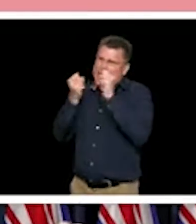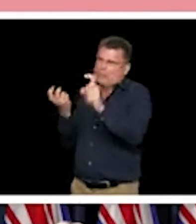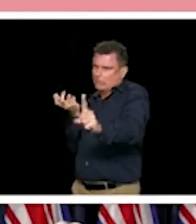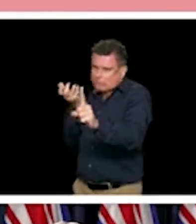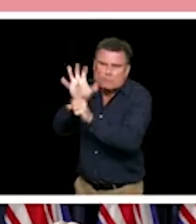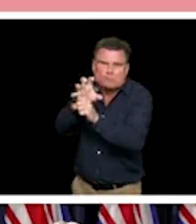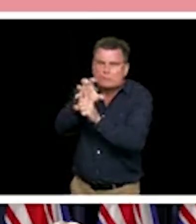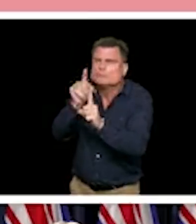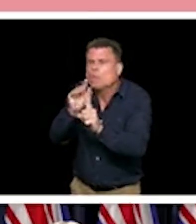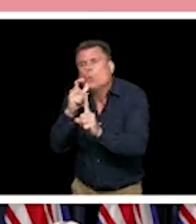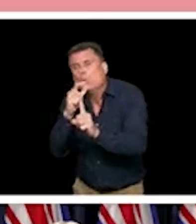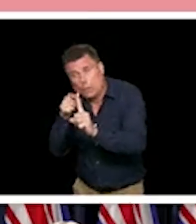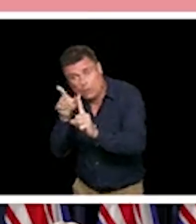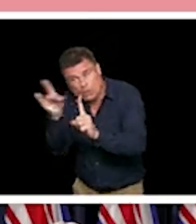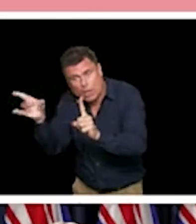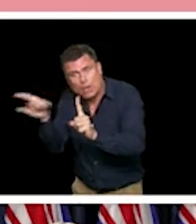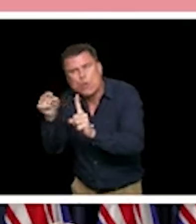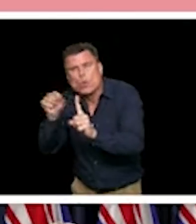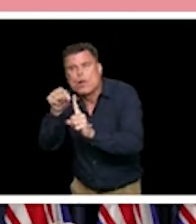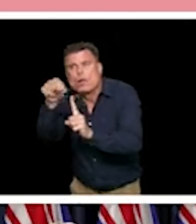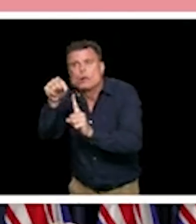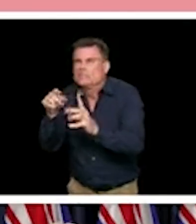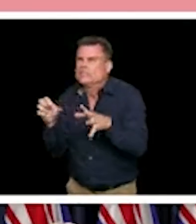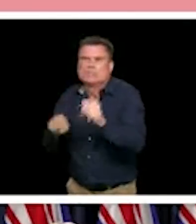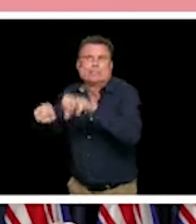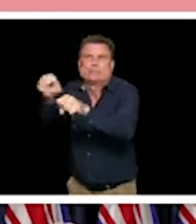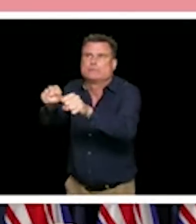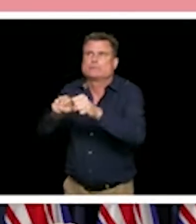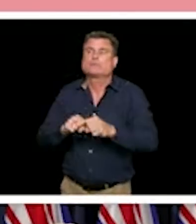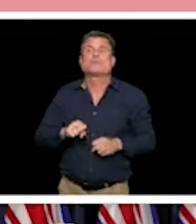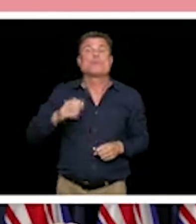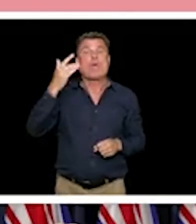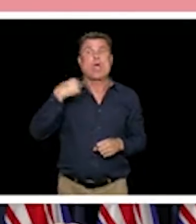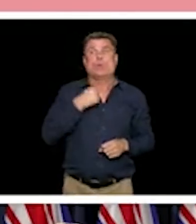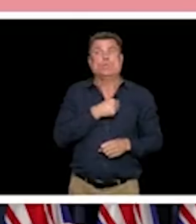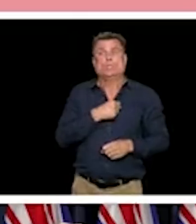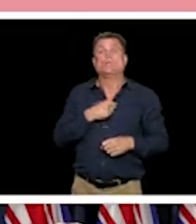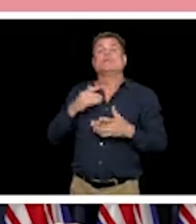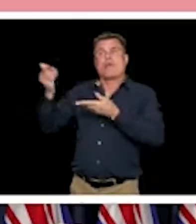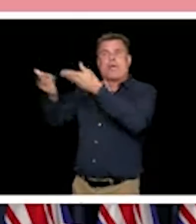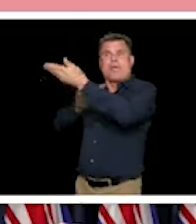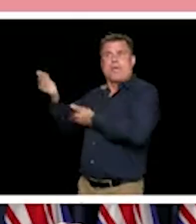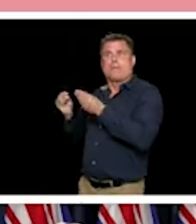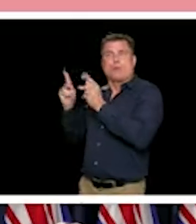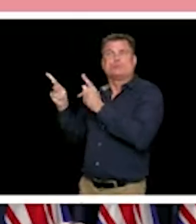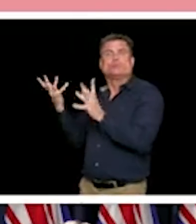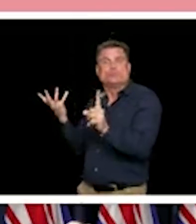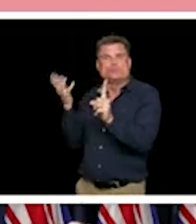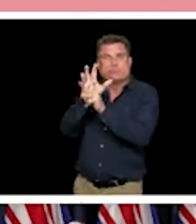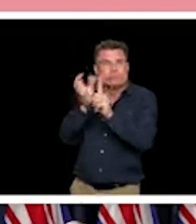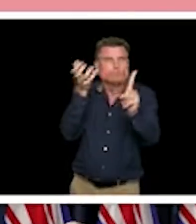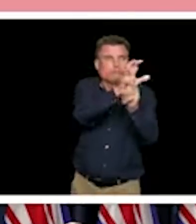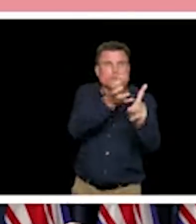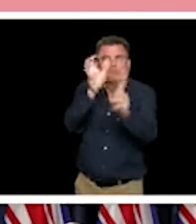people who work on contact tracing in public health. There are people around the province every day doing this work,